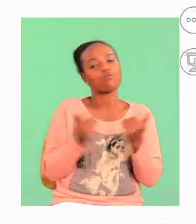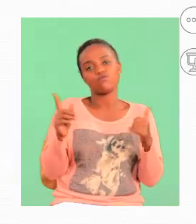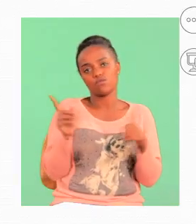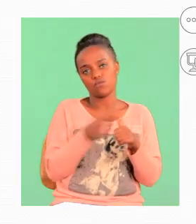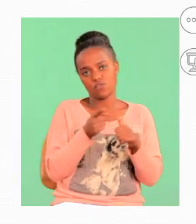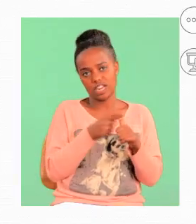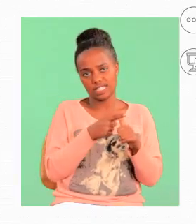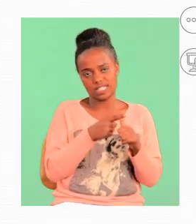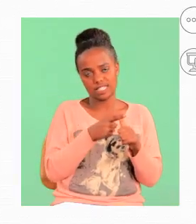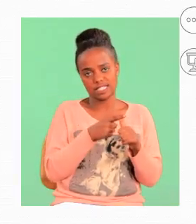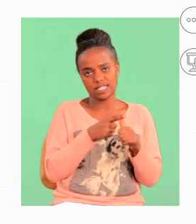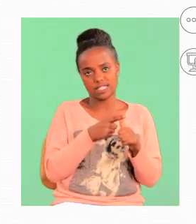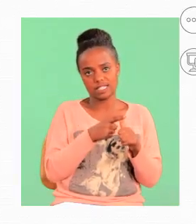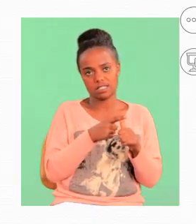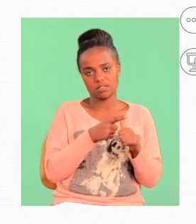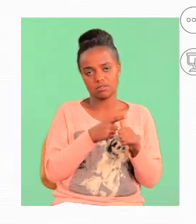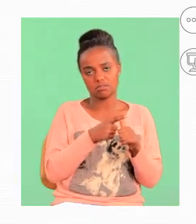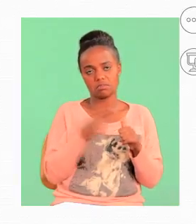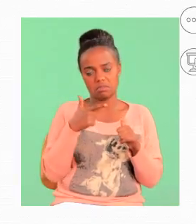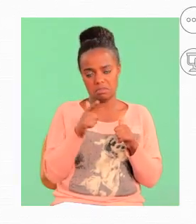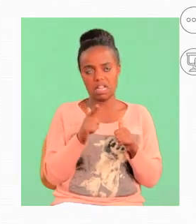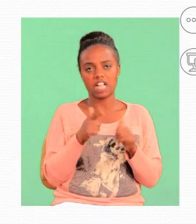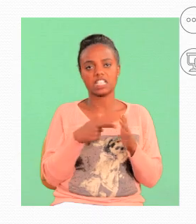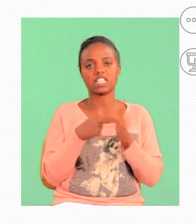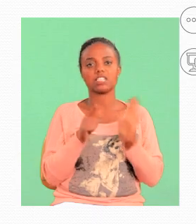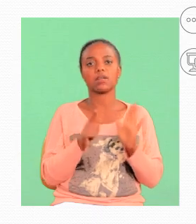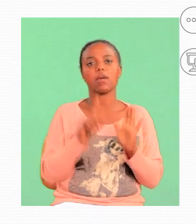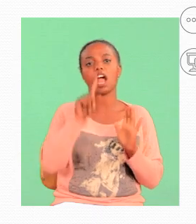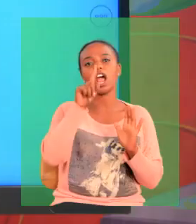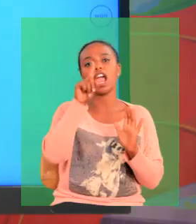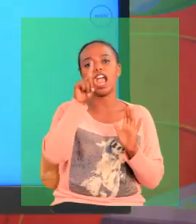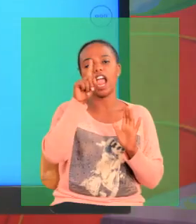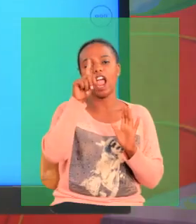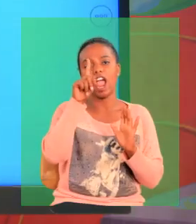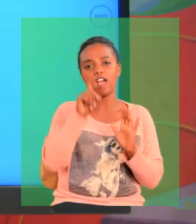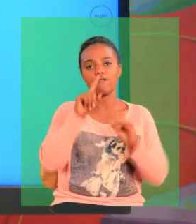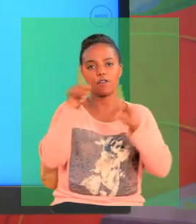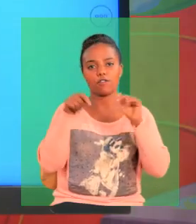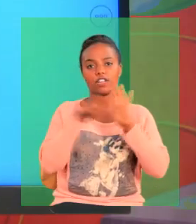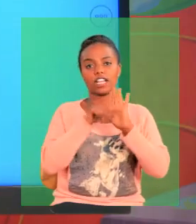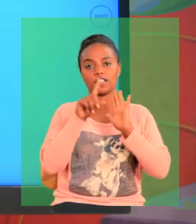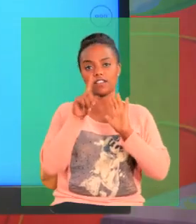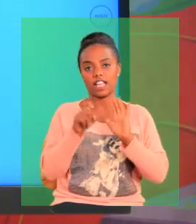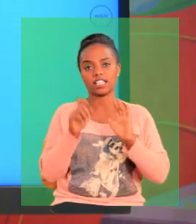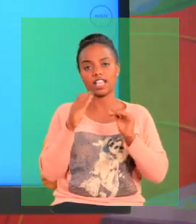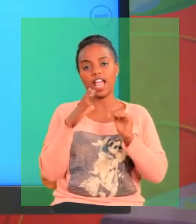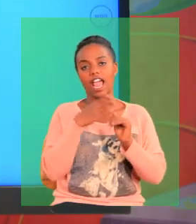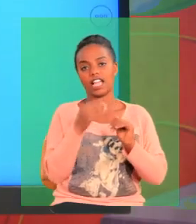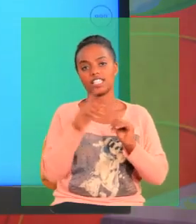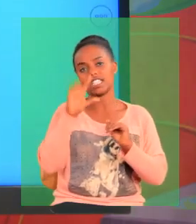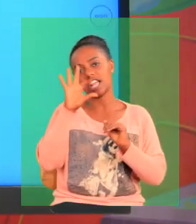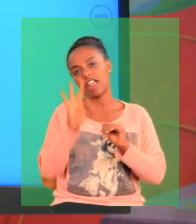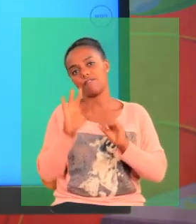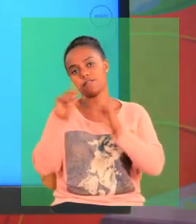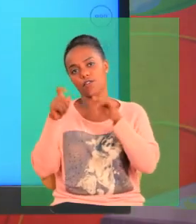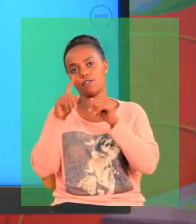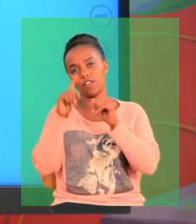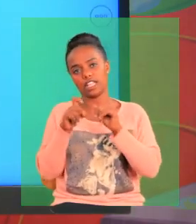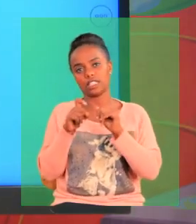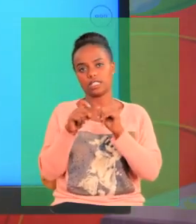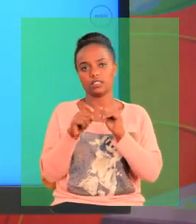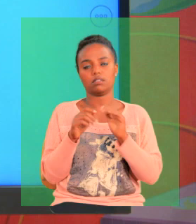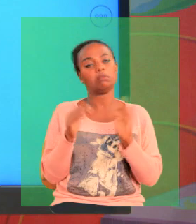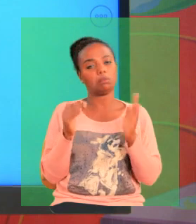first let's determine f of negative x and compare with f of x. If they are equal, even. If they are opposite, it's